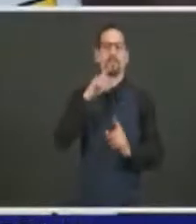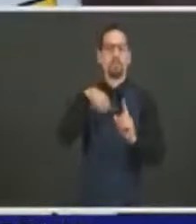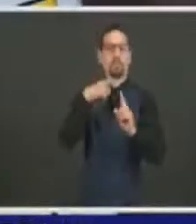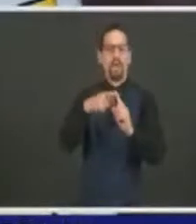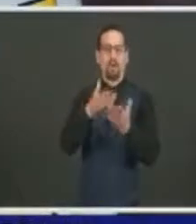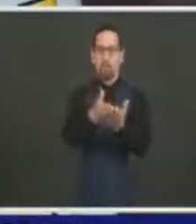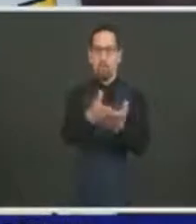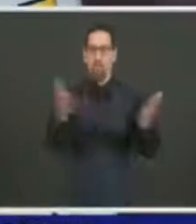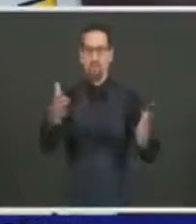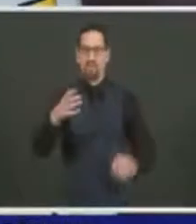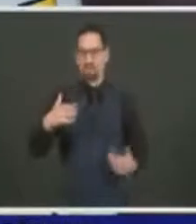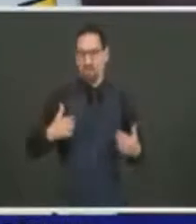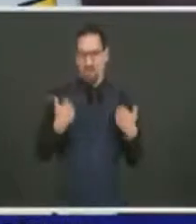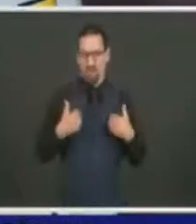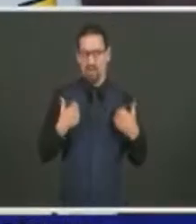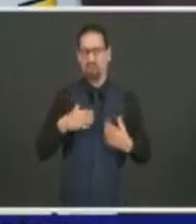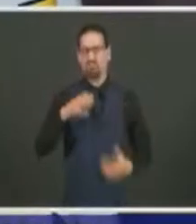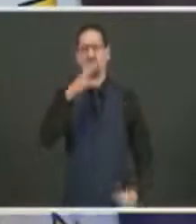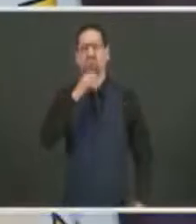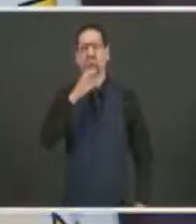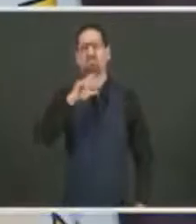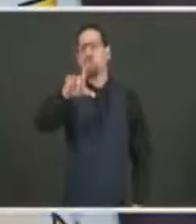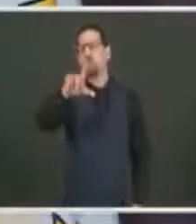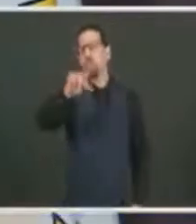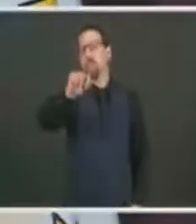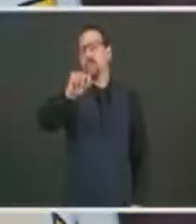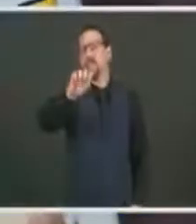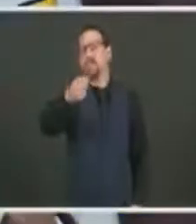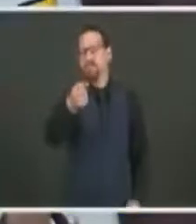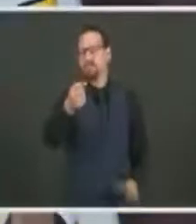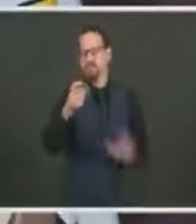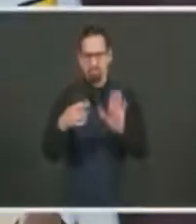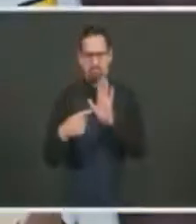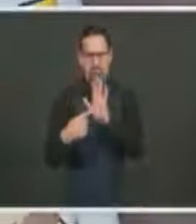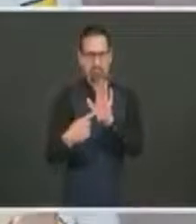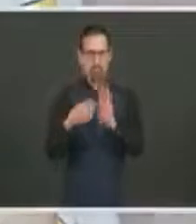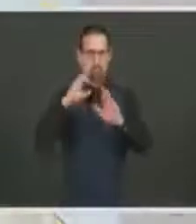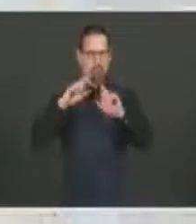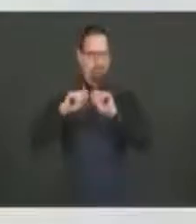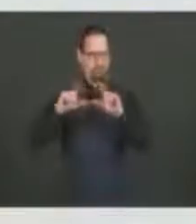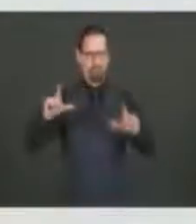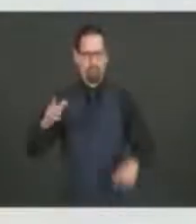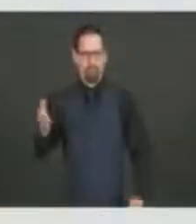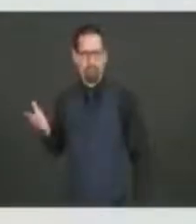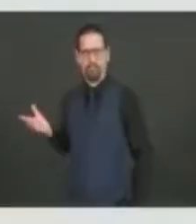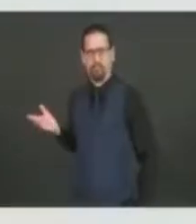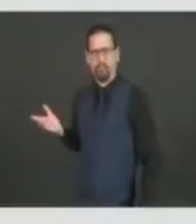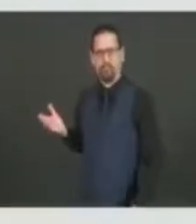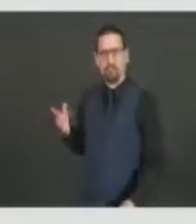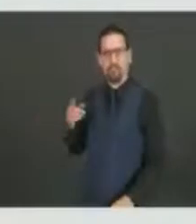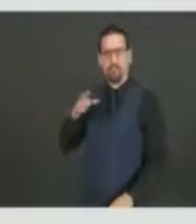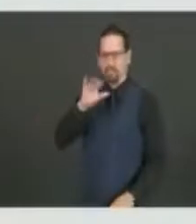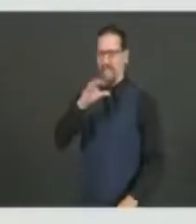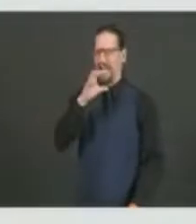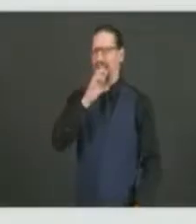20s. And I'd ask you to please put the slide up on our experience with people in their